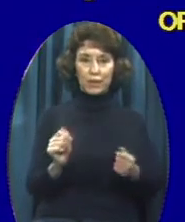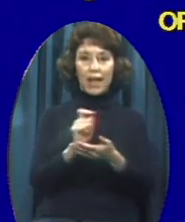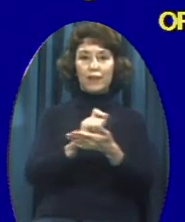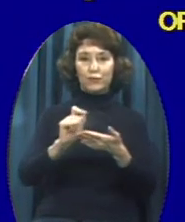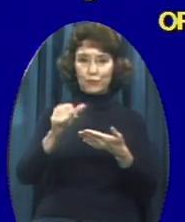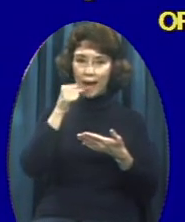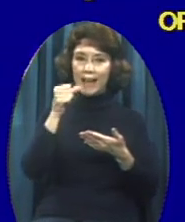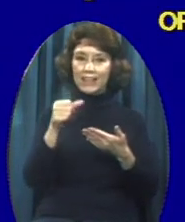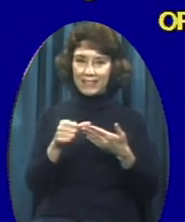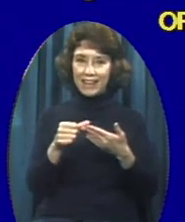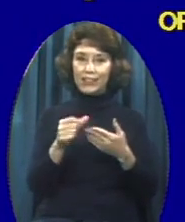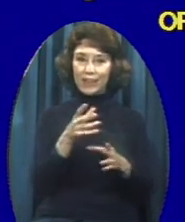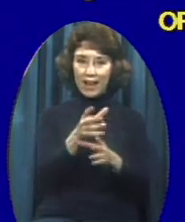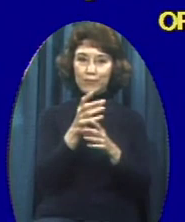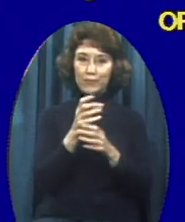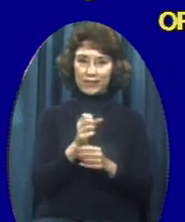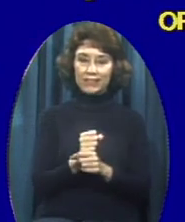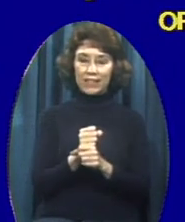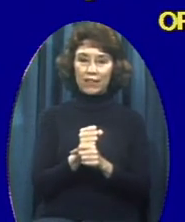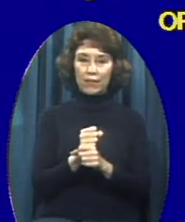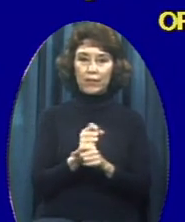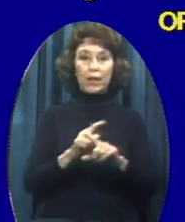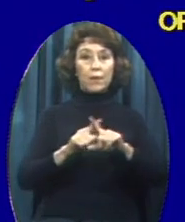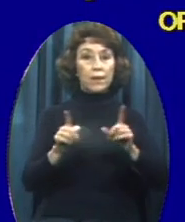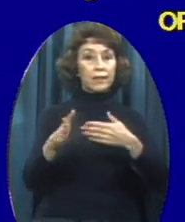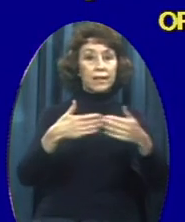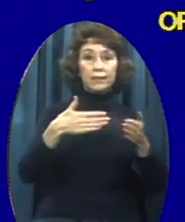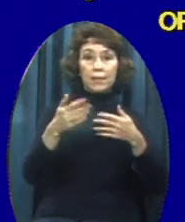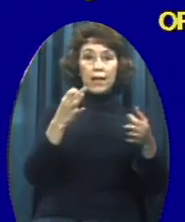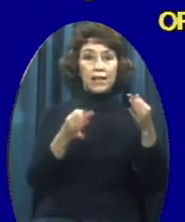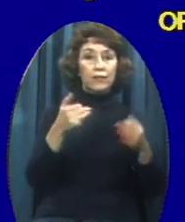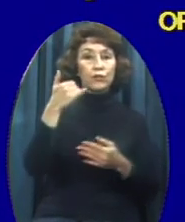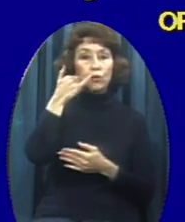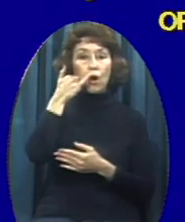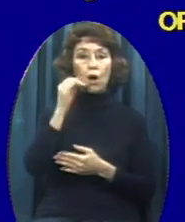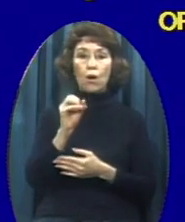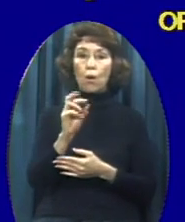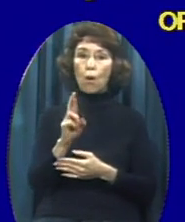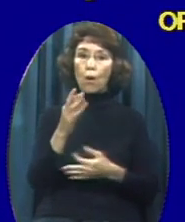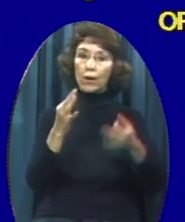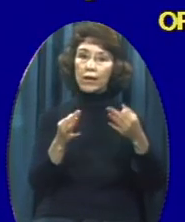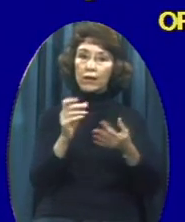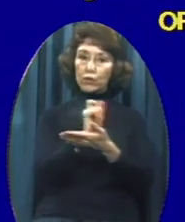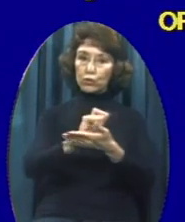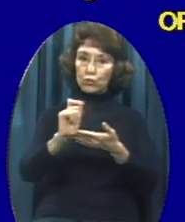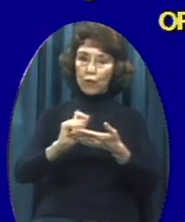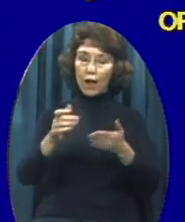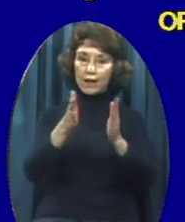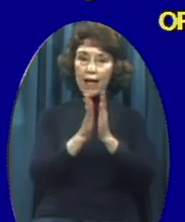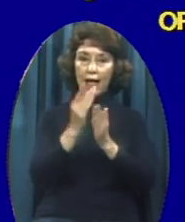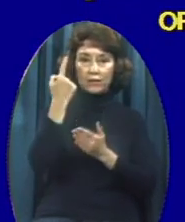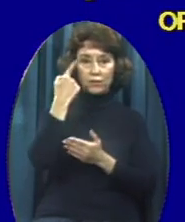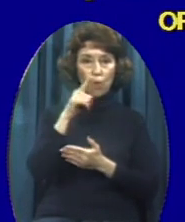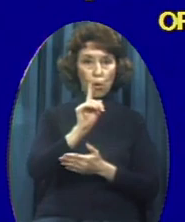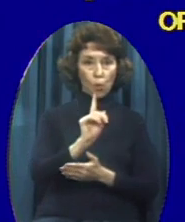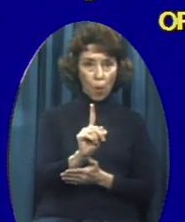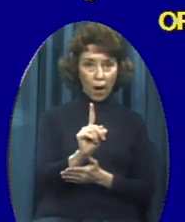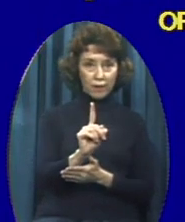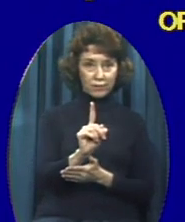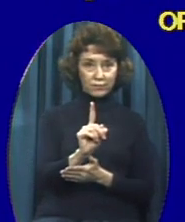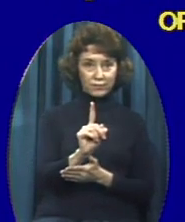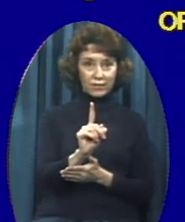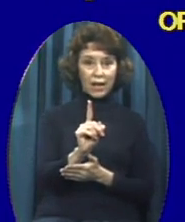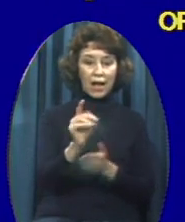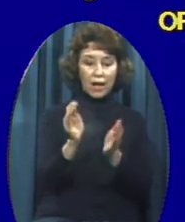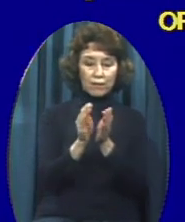smallest Bible in the world. But whether you are calling or writing, just ask for one copy of the smallest Bible in the world, and only